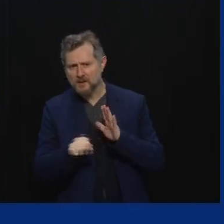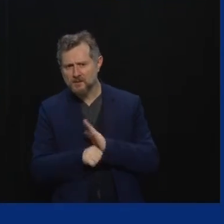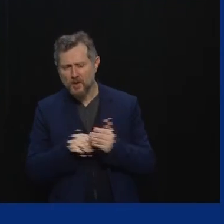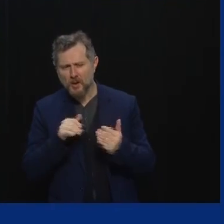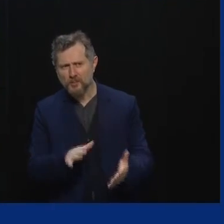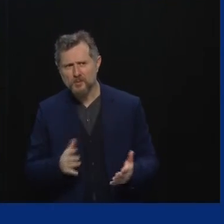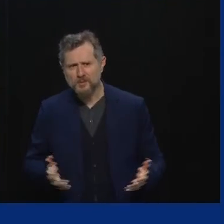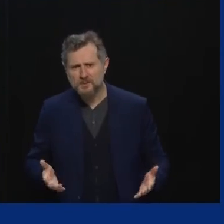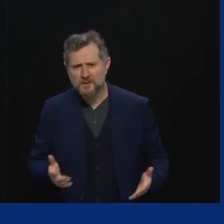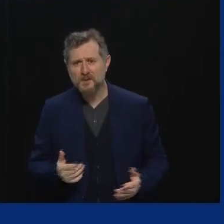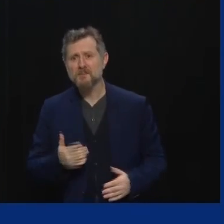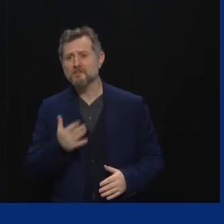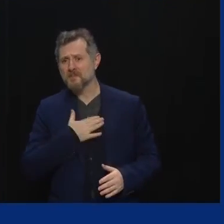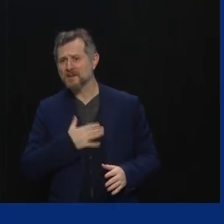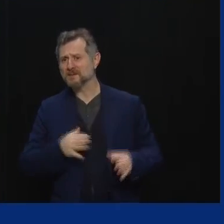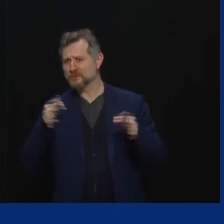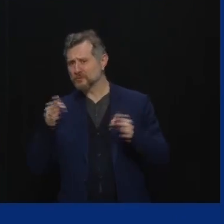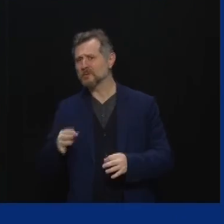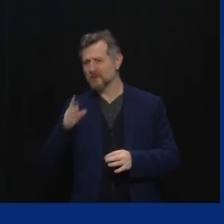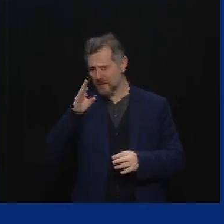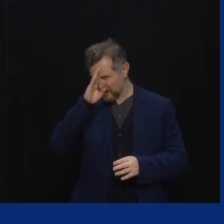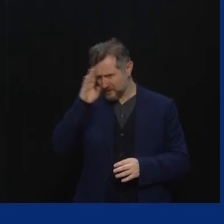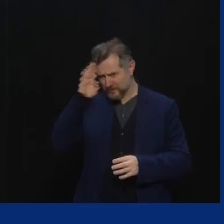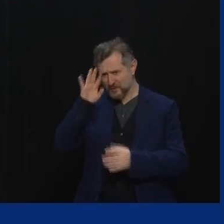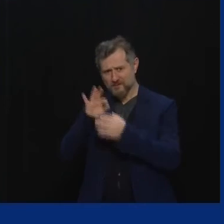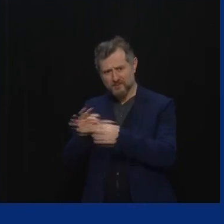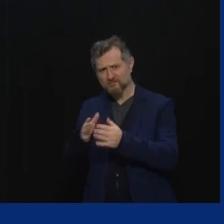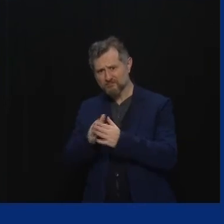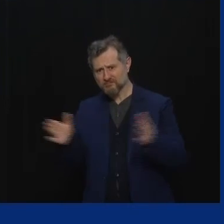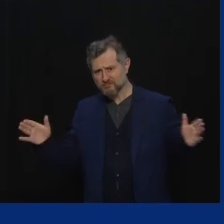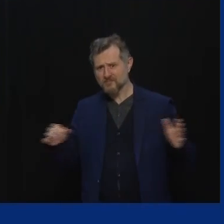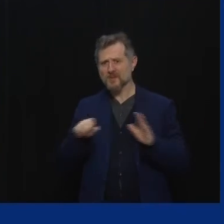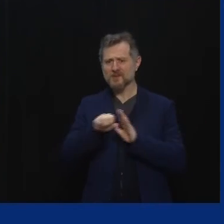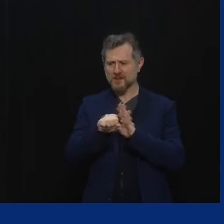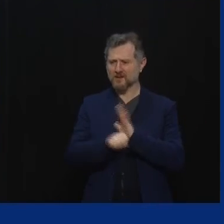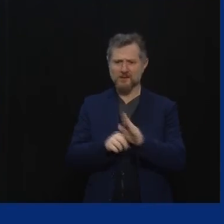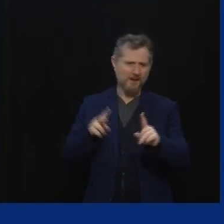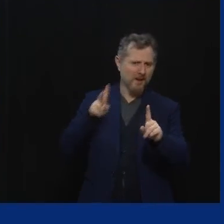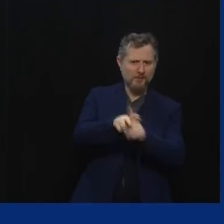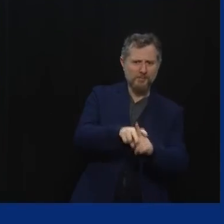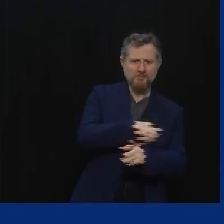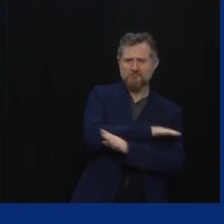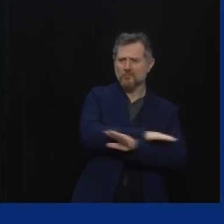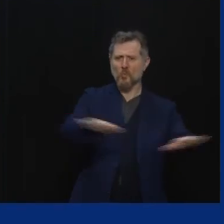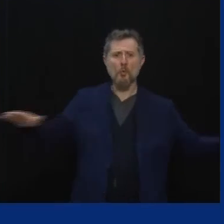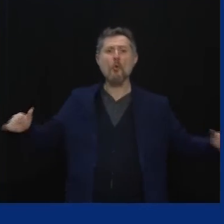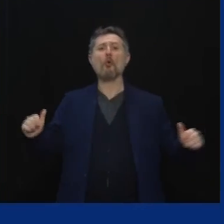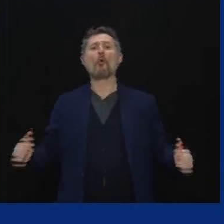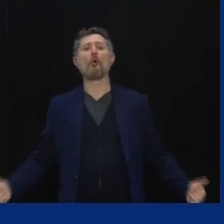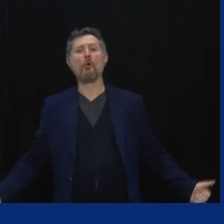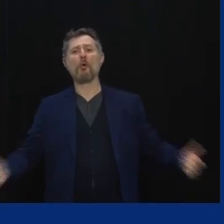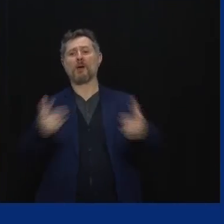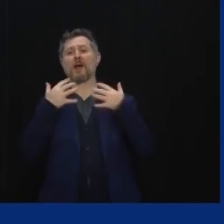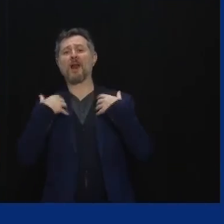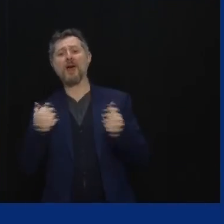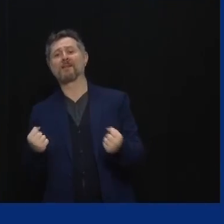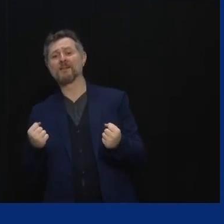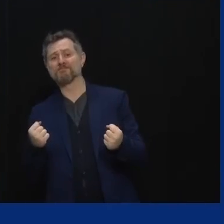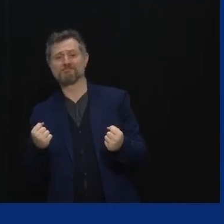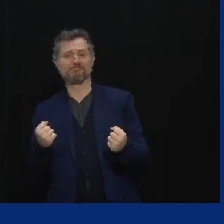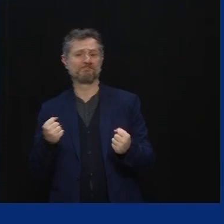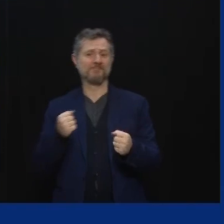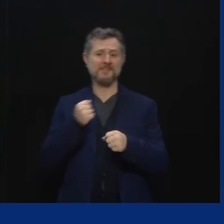hospital capacity is statewide. My mandate that all health care facilities be vaccinated, all the staff in there,